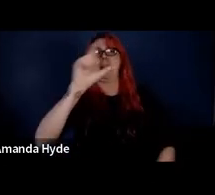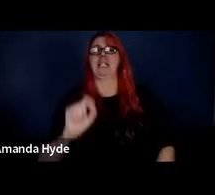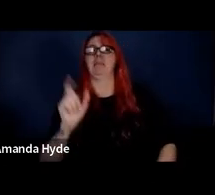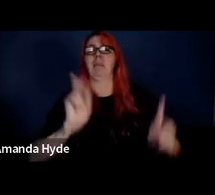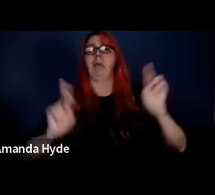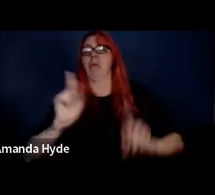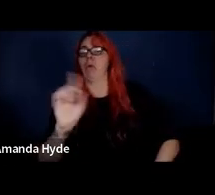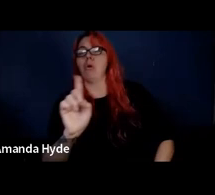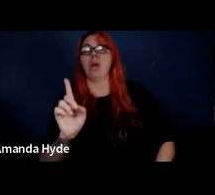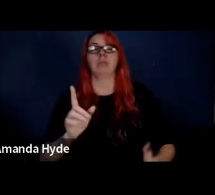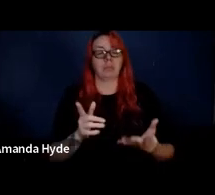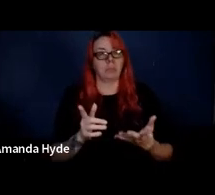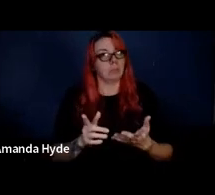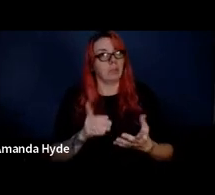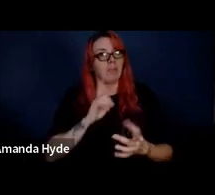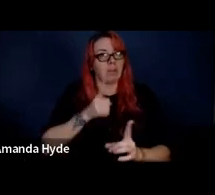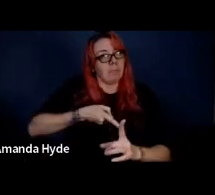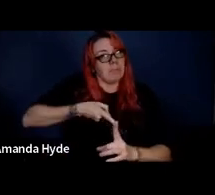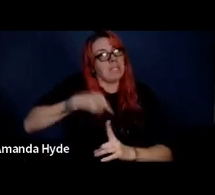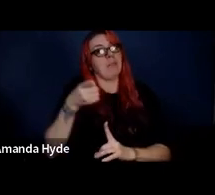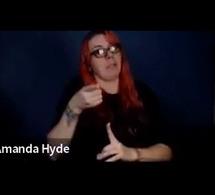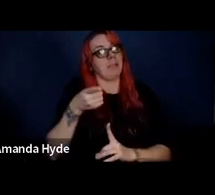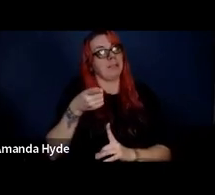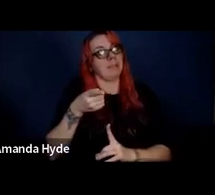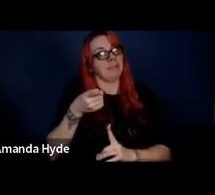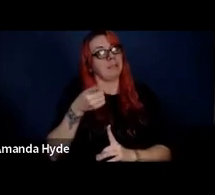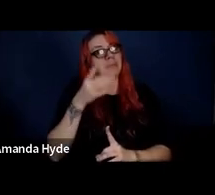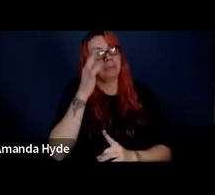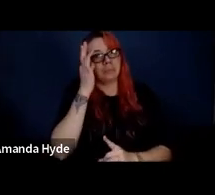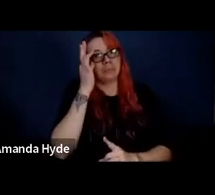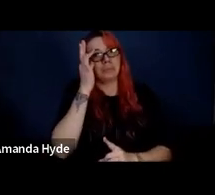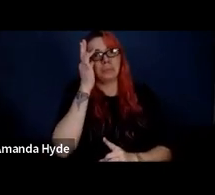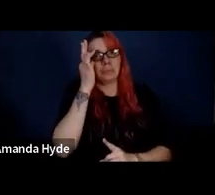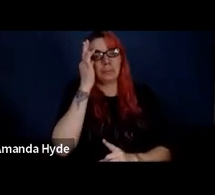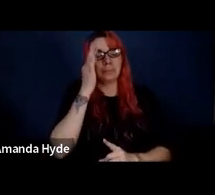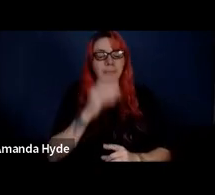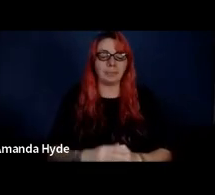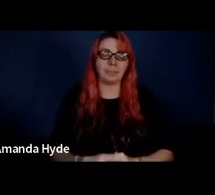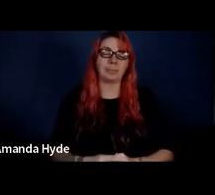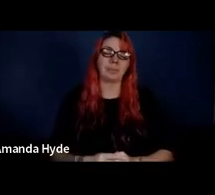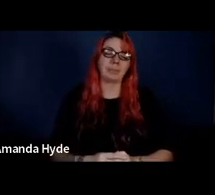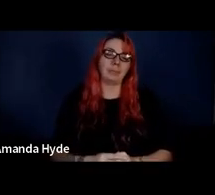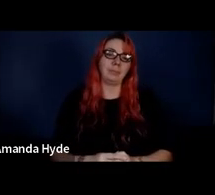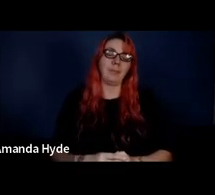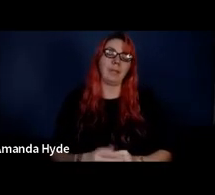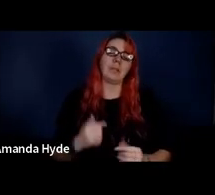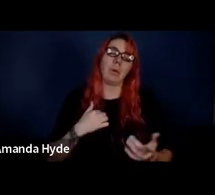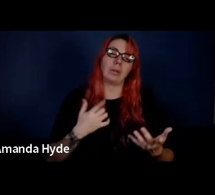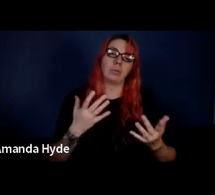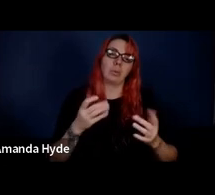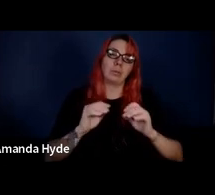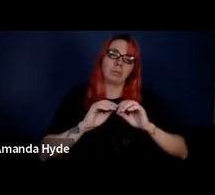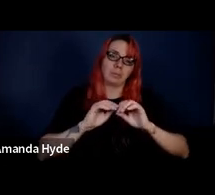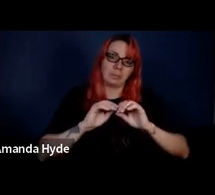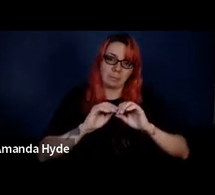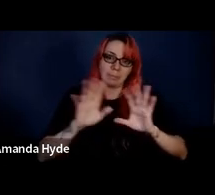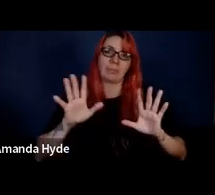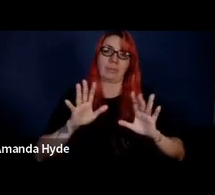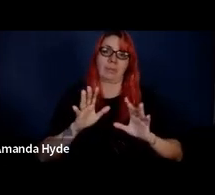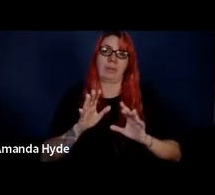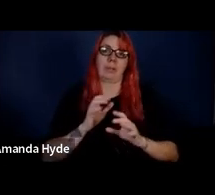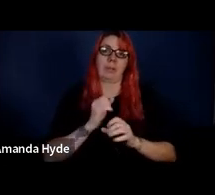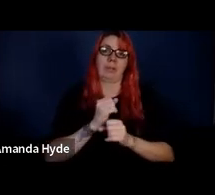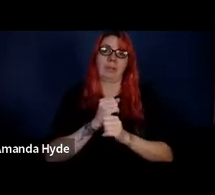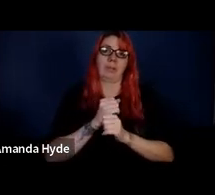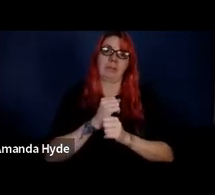And so just to be really, really clear about this journey that we're on, we currently, of course, understand that whiteness